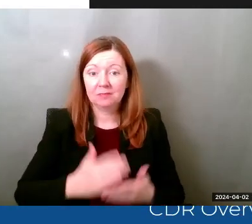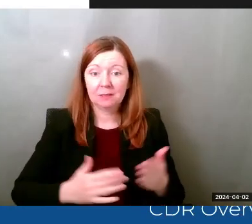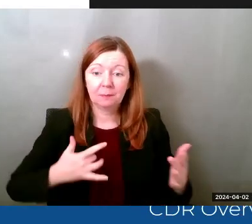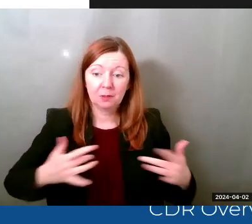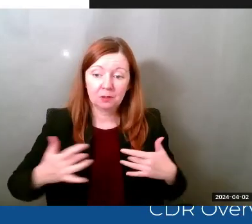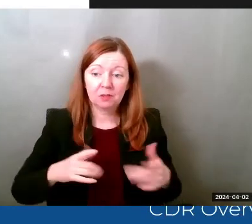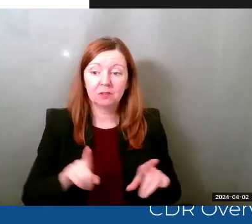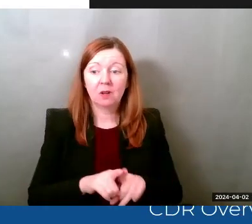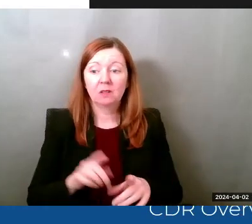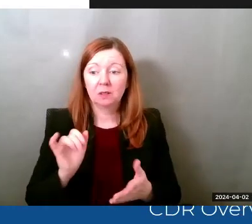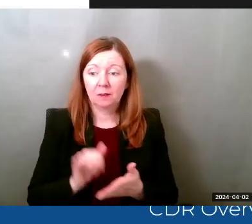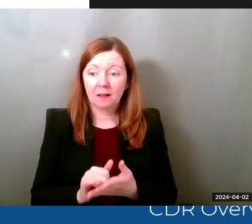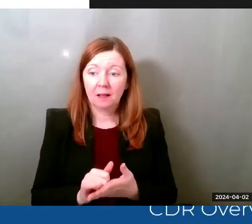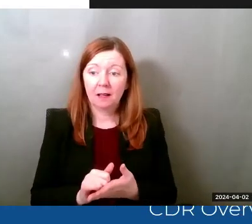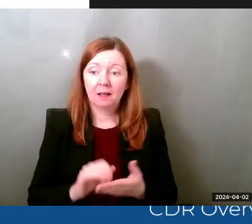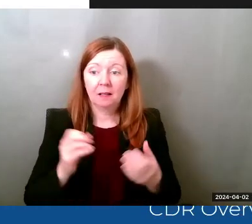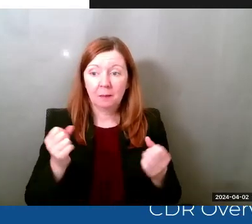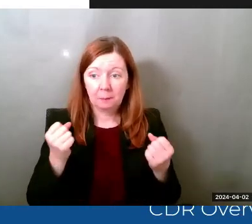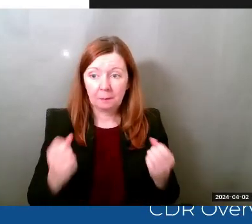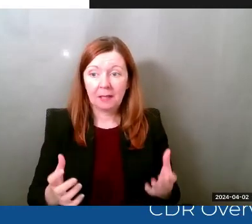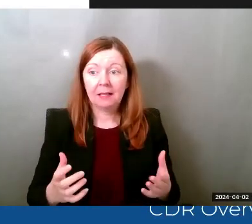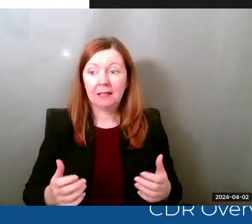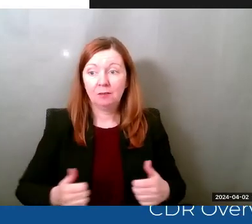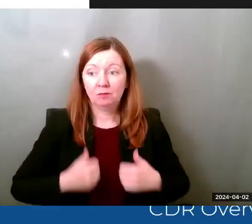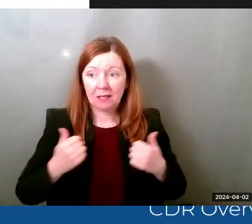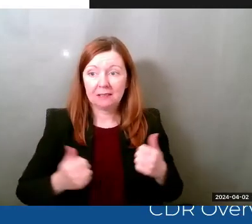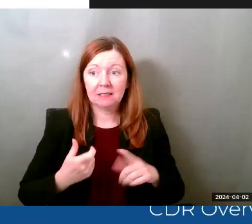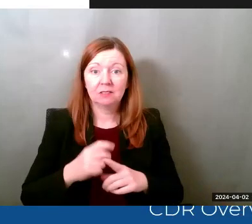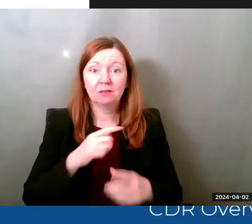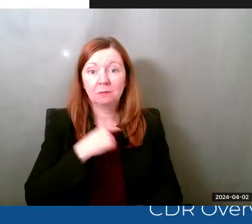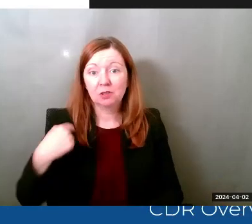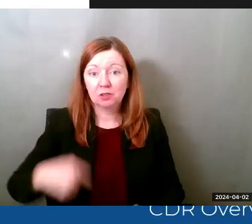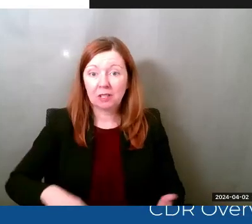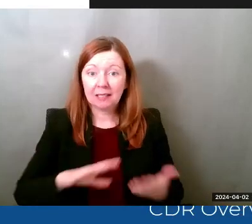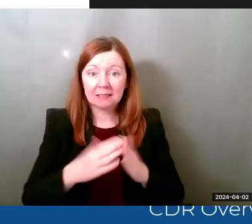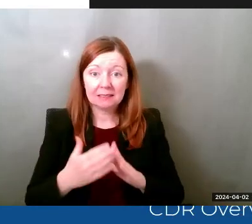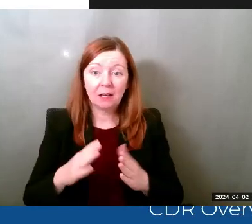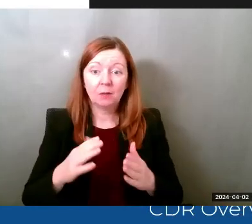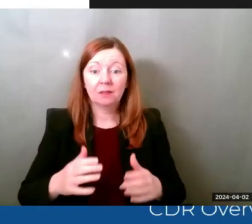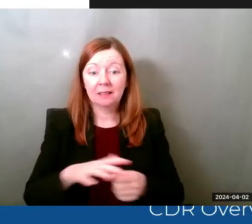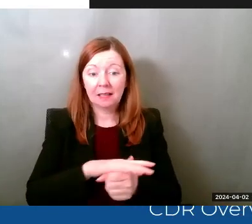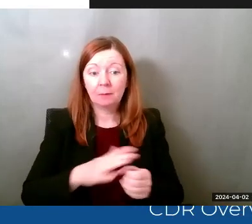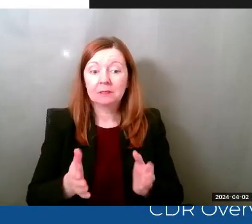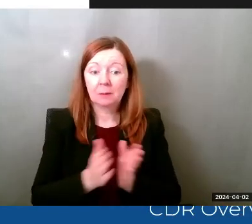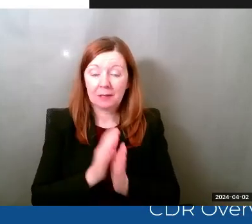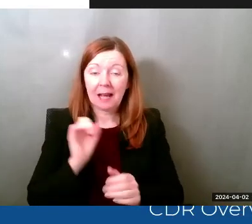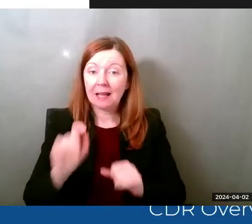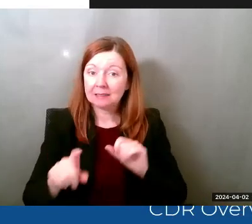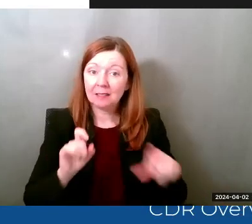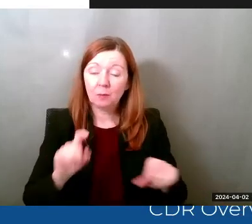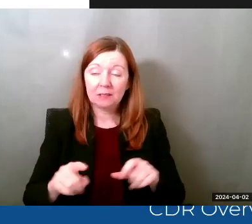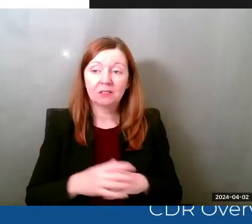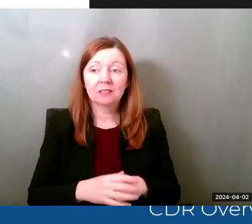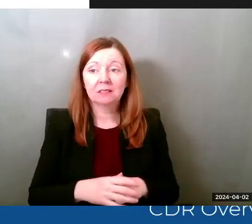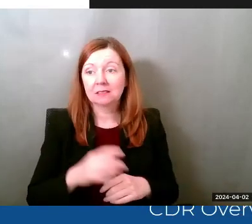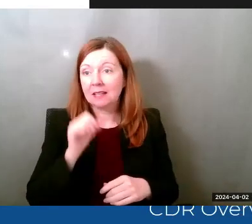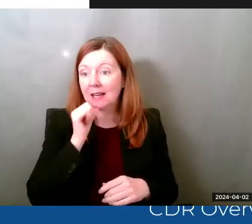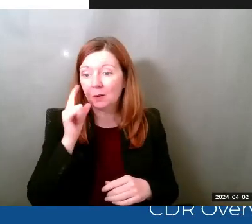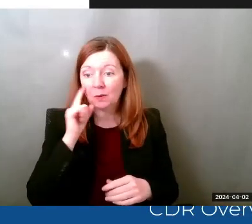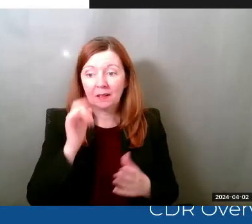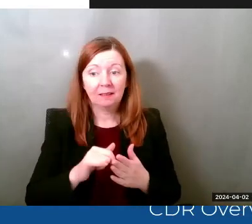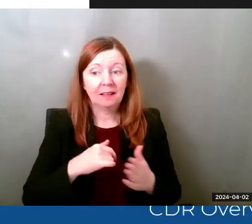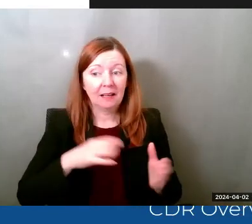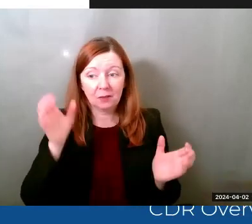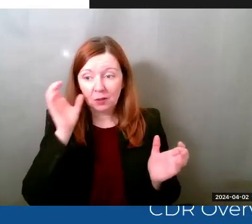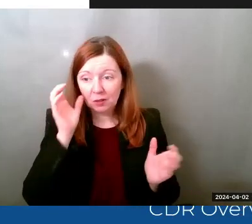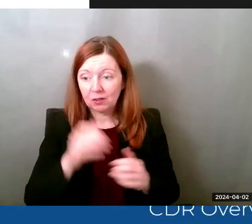also that a number of residents from the Chinatown neighborhoods have been asking questions, and I don't believe I've